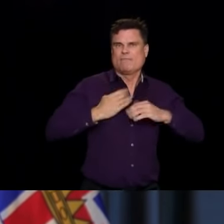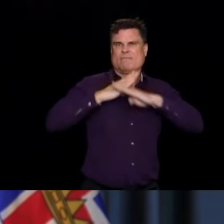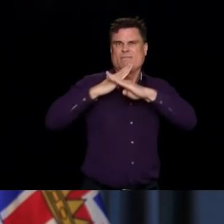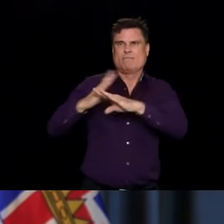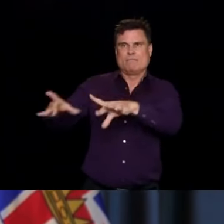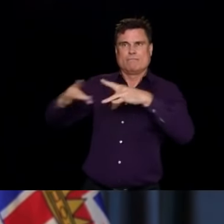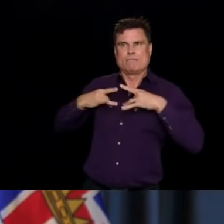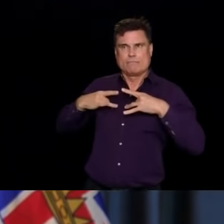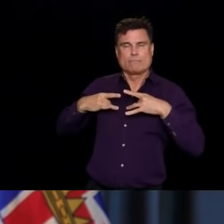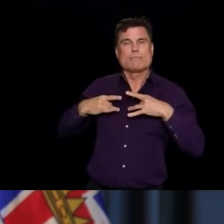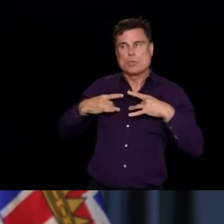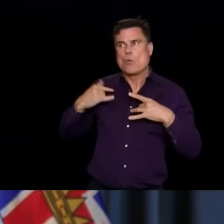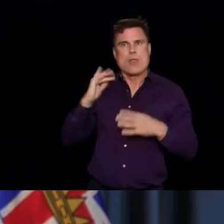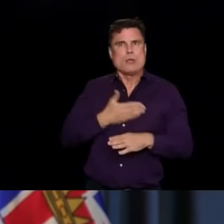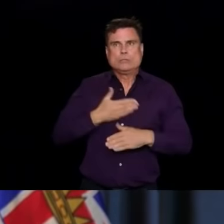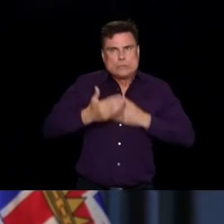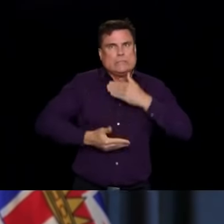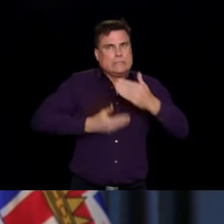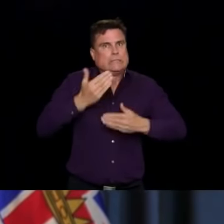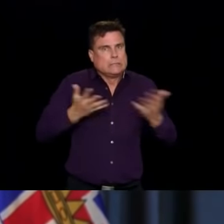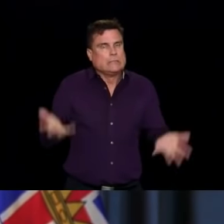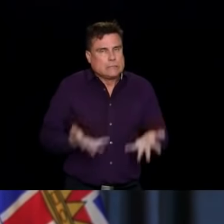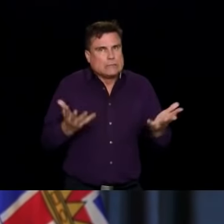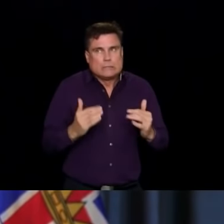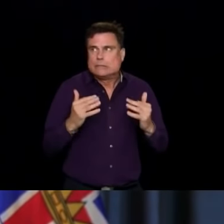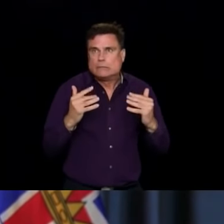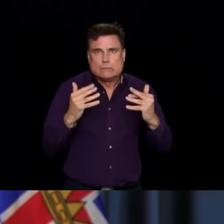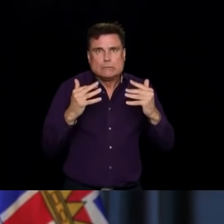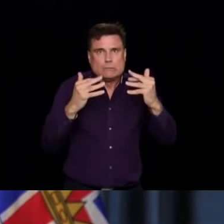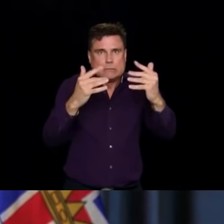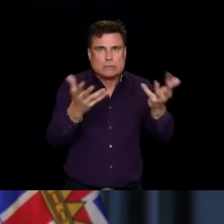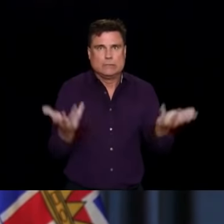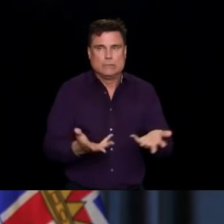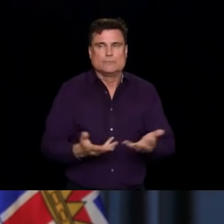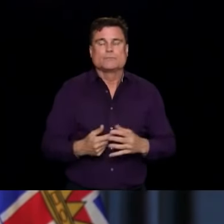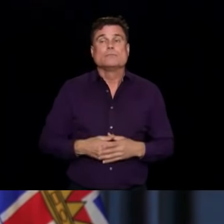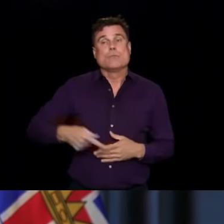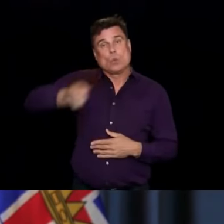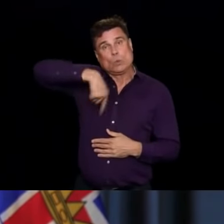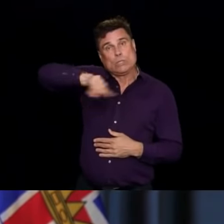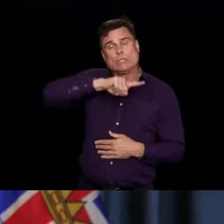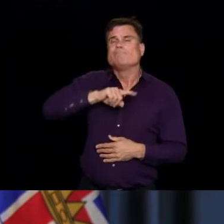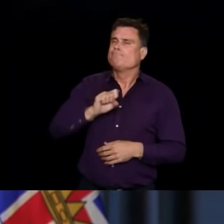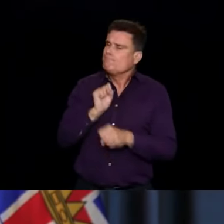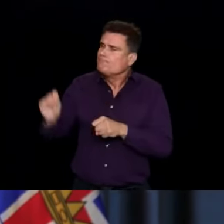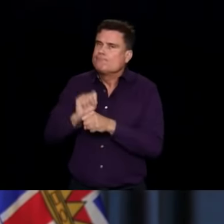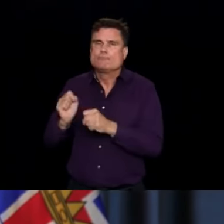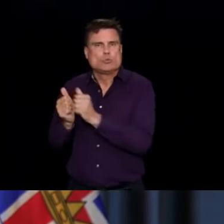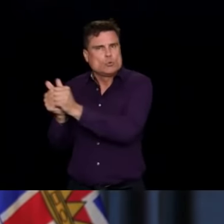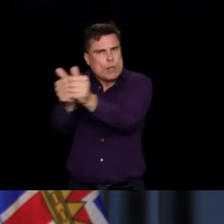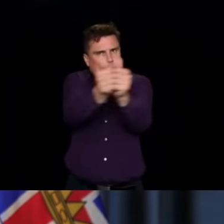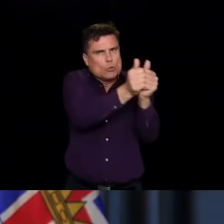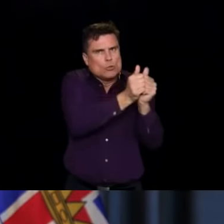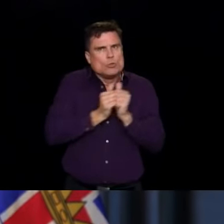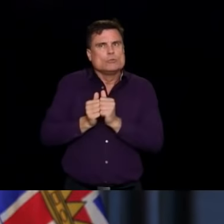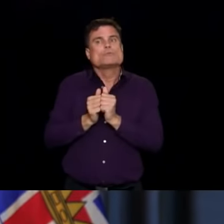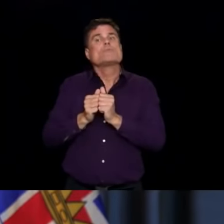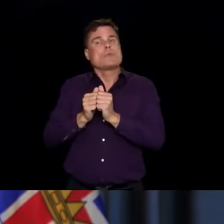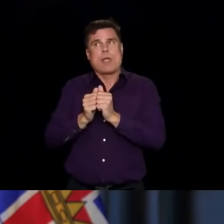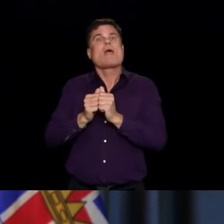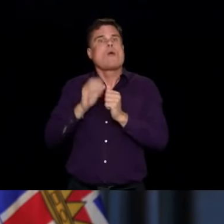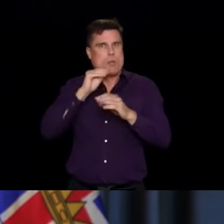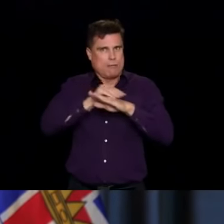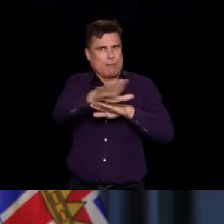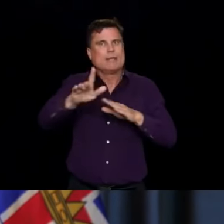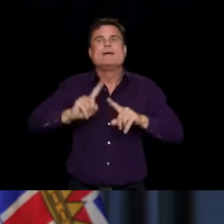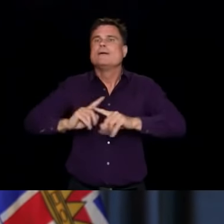economic renewal. We know that in our individual and collective BC effort with COVID-19, we made the difference. We also know that this